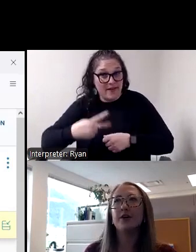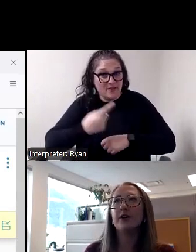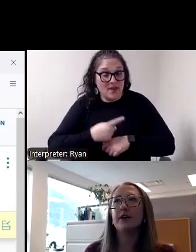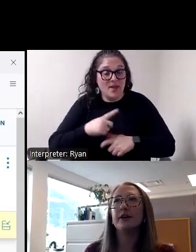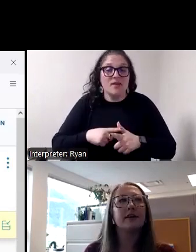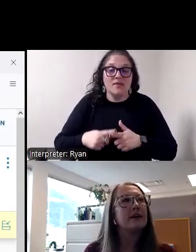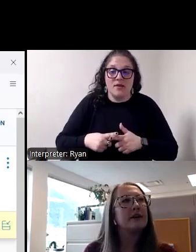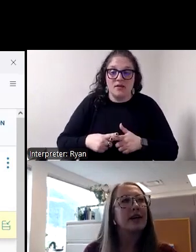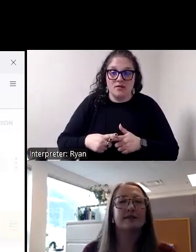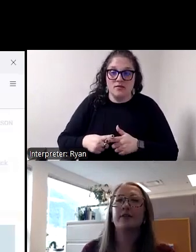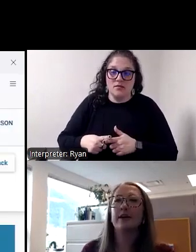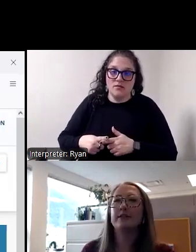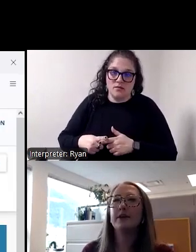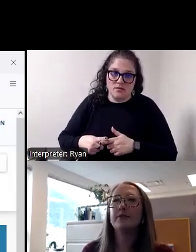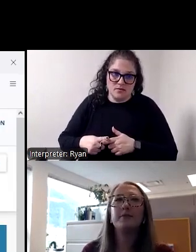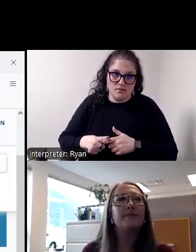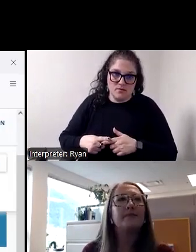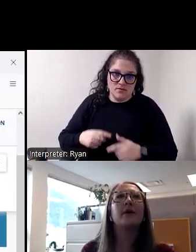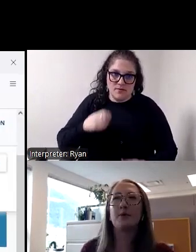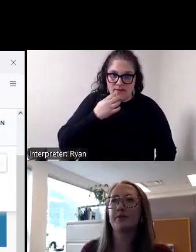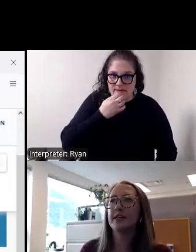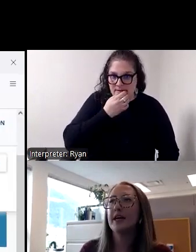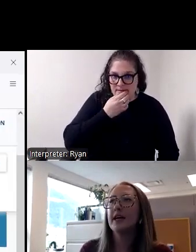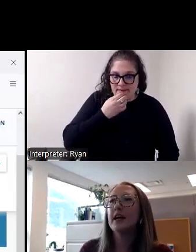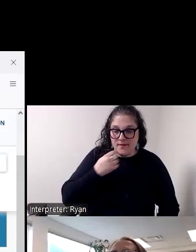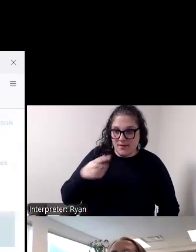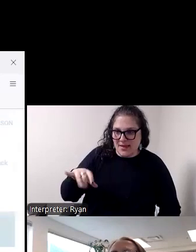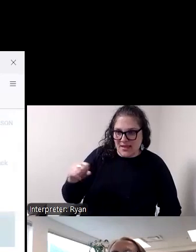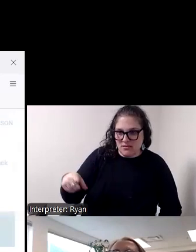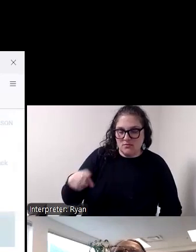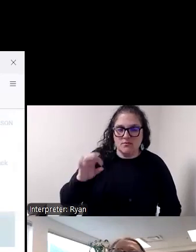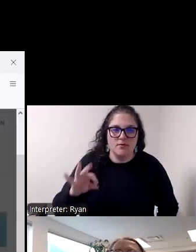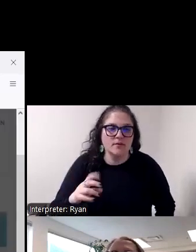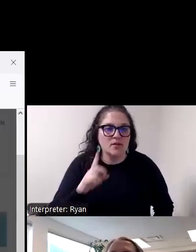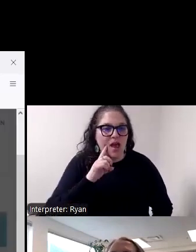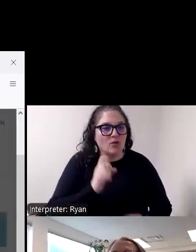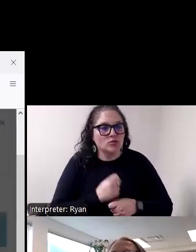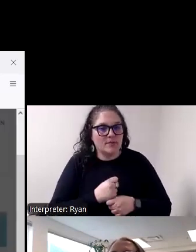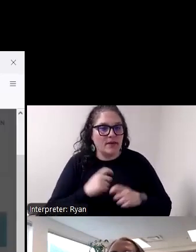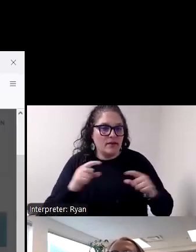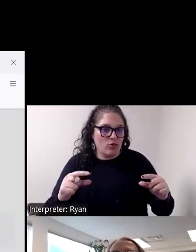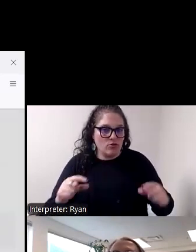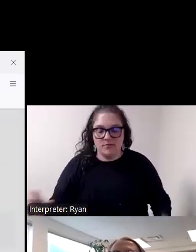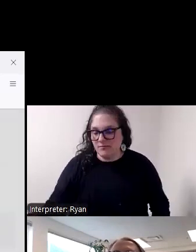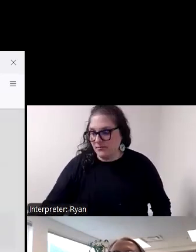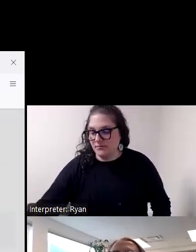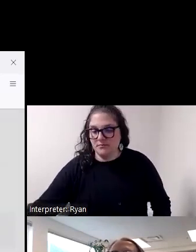then you could, yes. Okay, She said yes, yeah. Okay, perfect. I'll just create another timesheet so we can go ahead